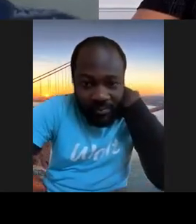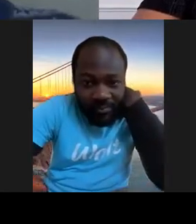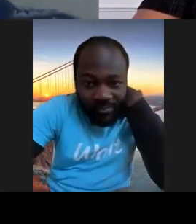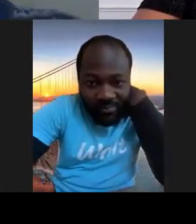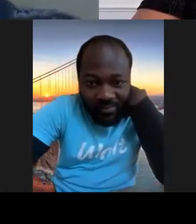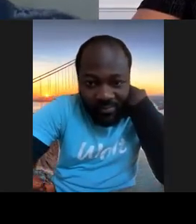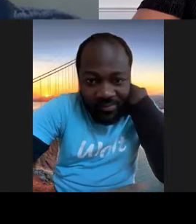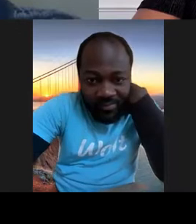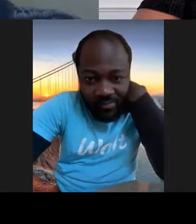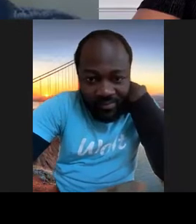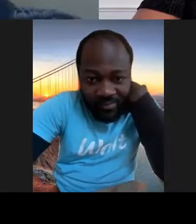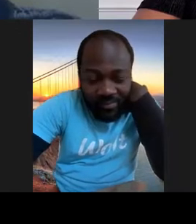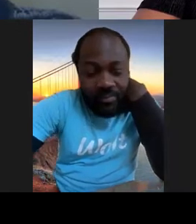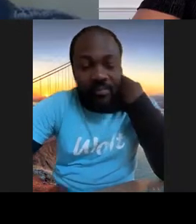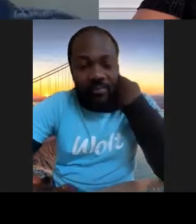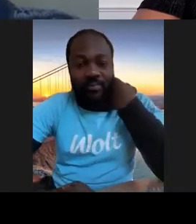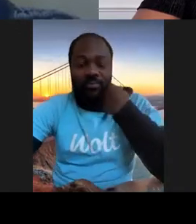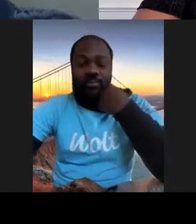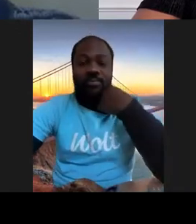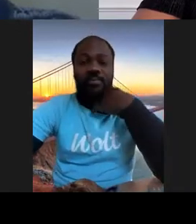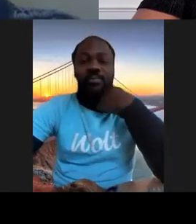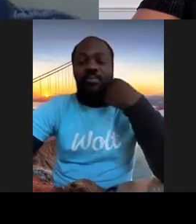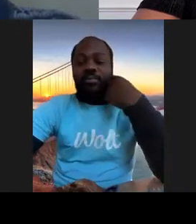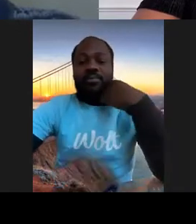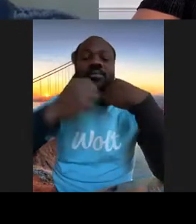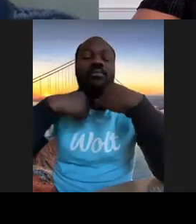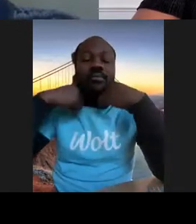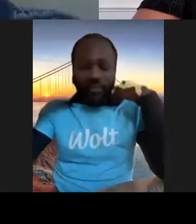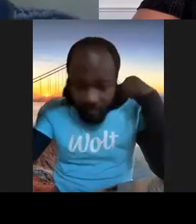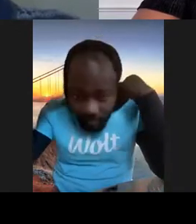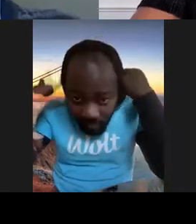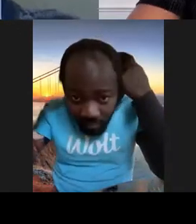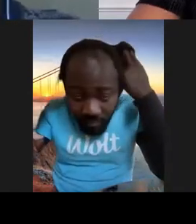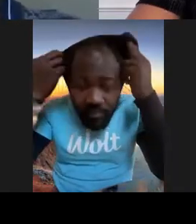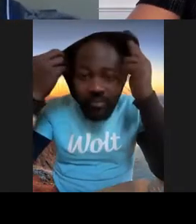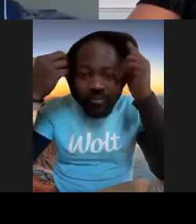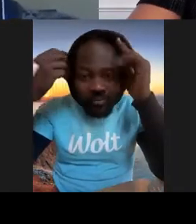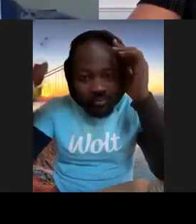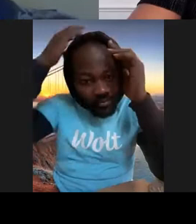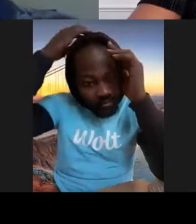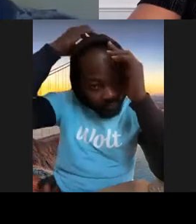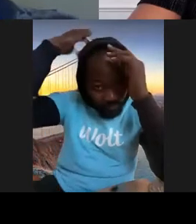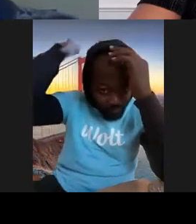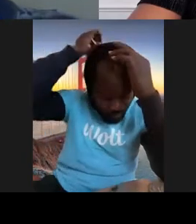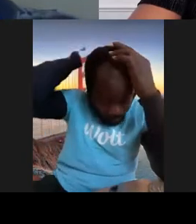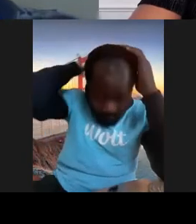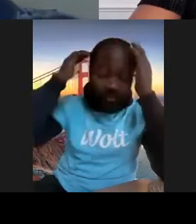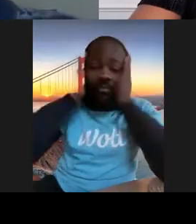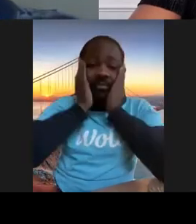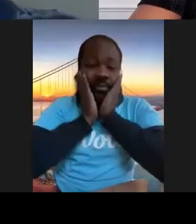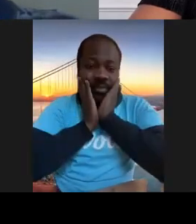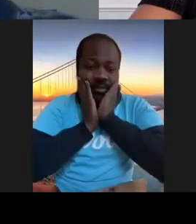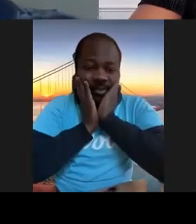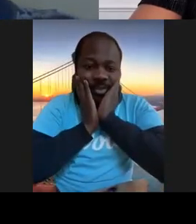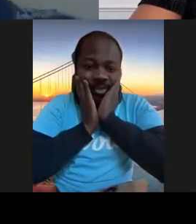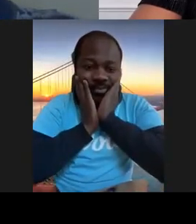that maybe while I'm giving feedback, there could be an incoming meeting request. Yeah, of course, of